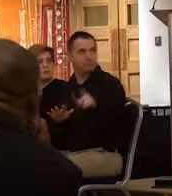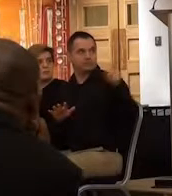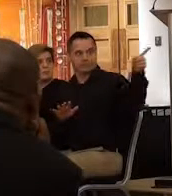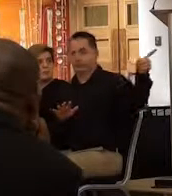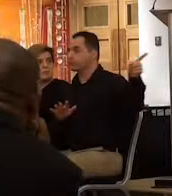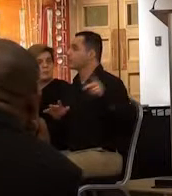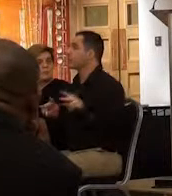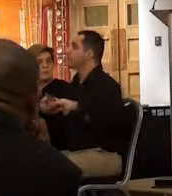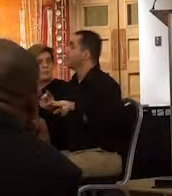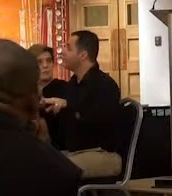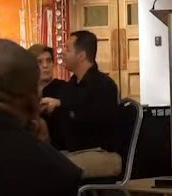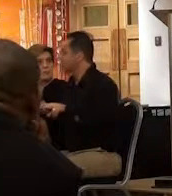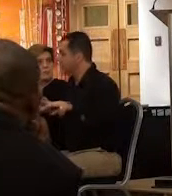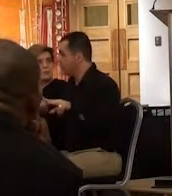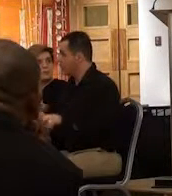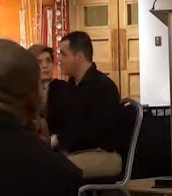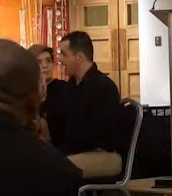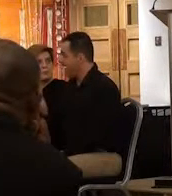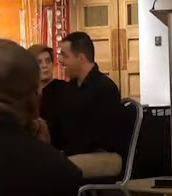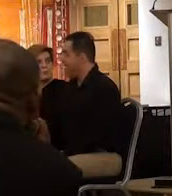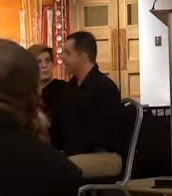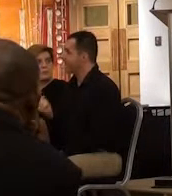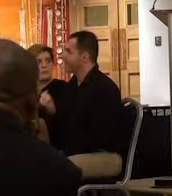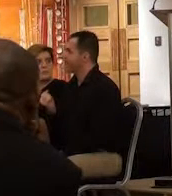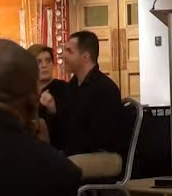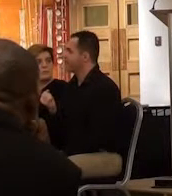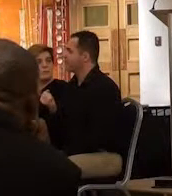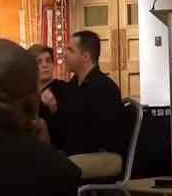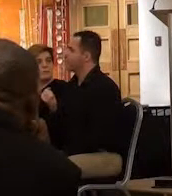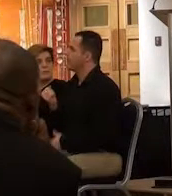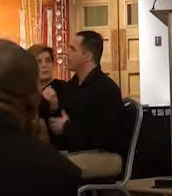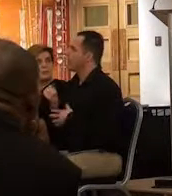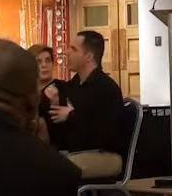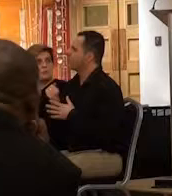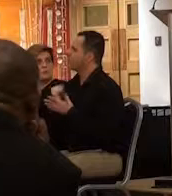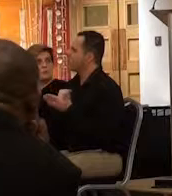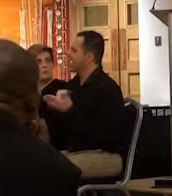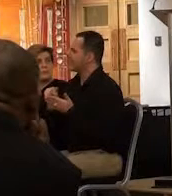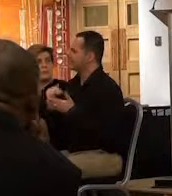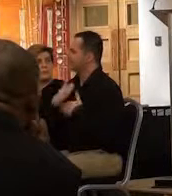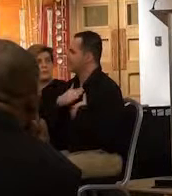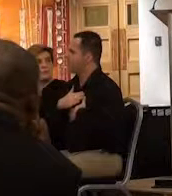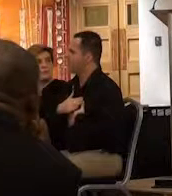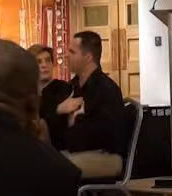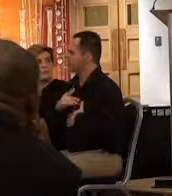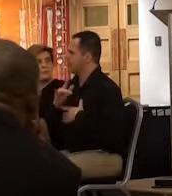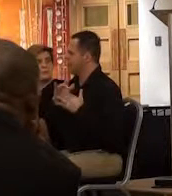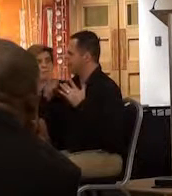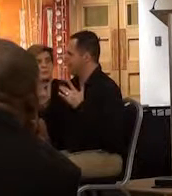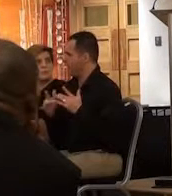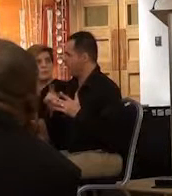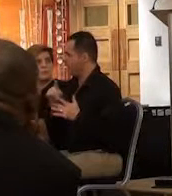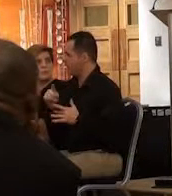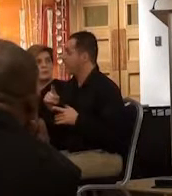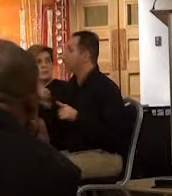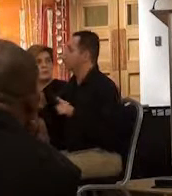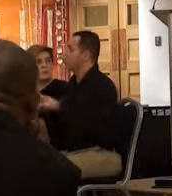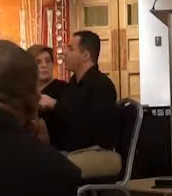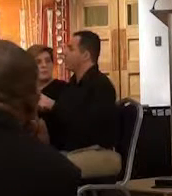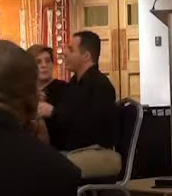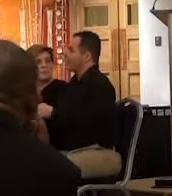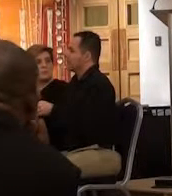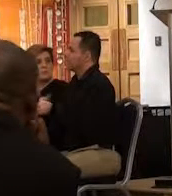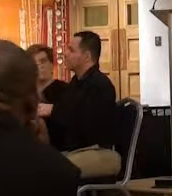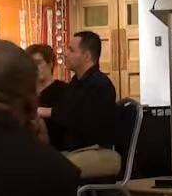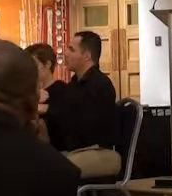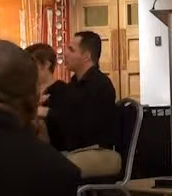the school which is going up in the Anti-Bullying Alliance, but there's also 3 films that World Inclusion have made about inclusion working in